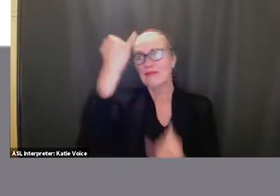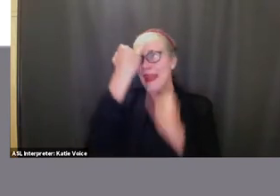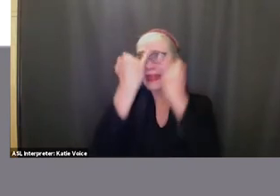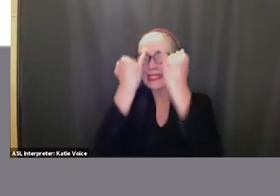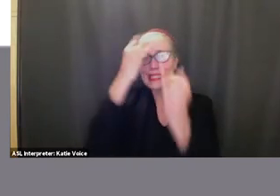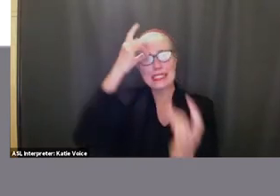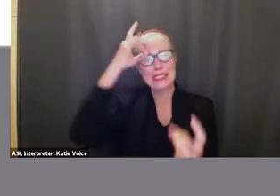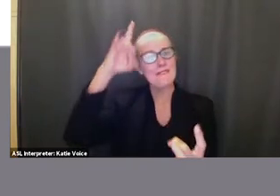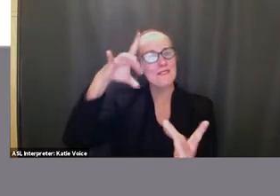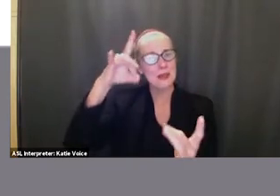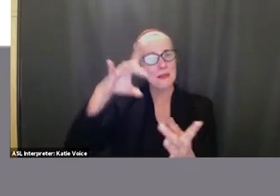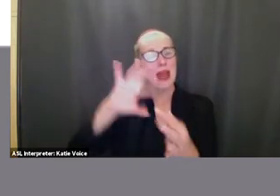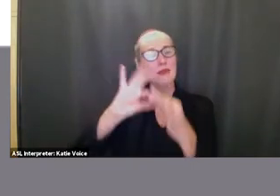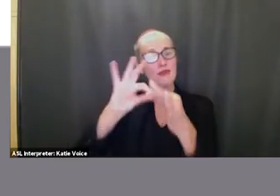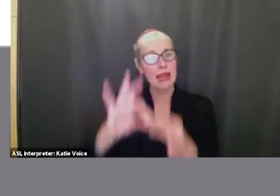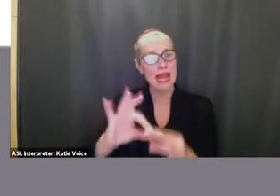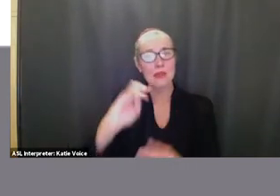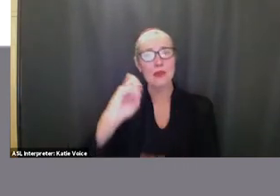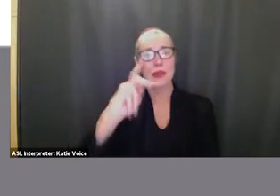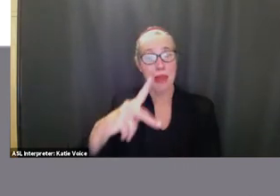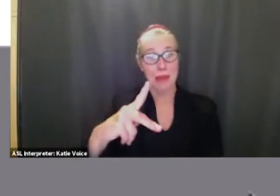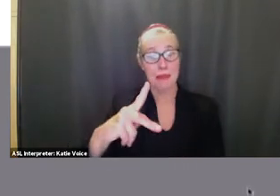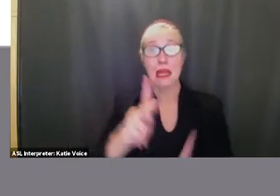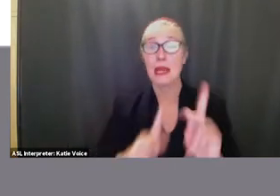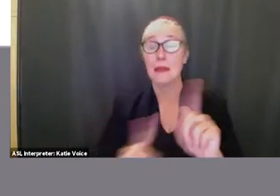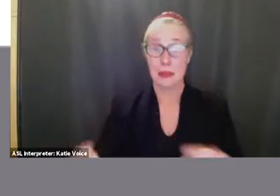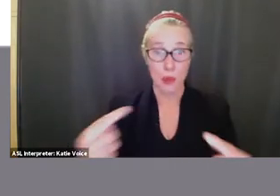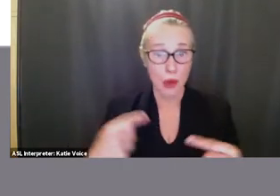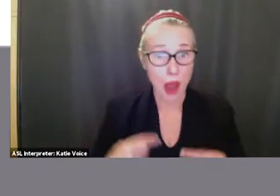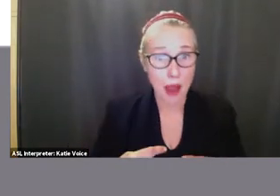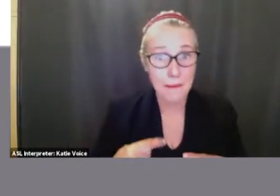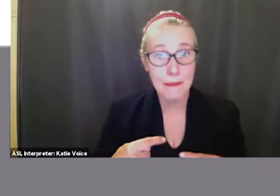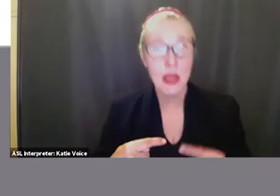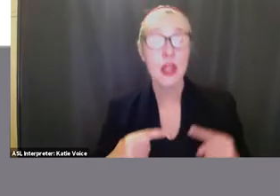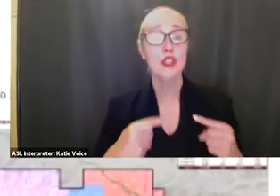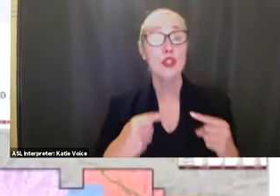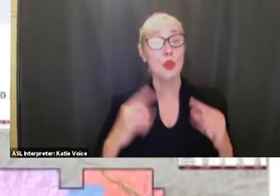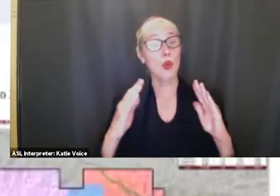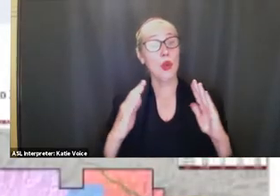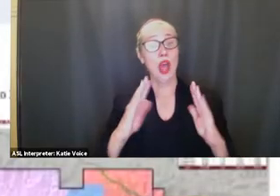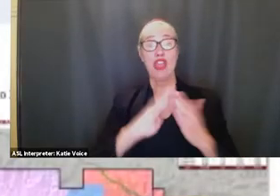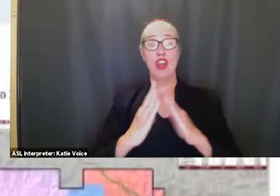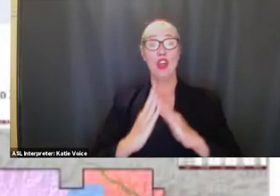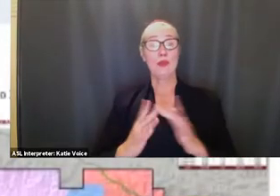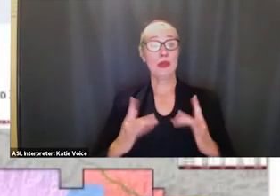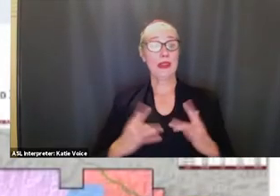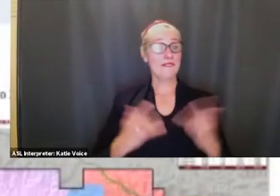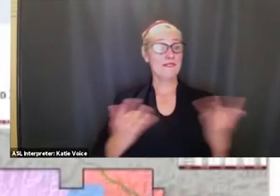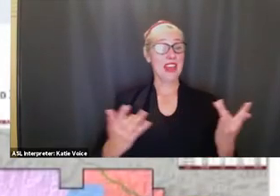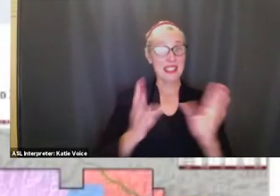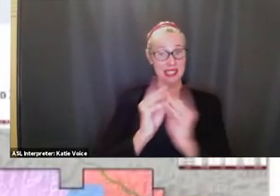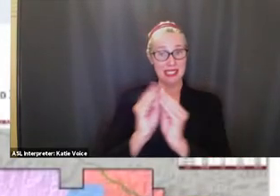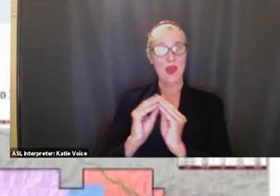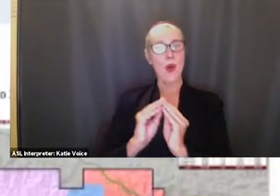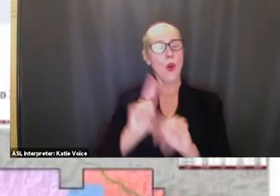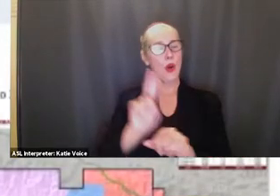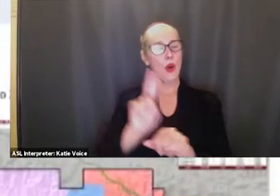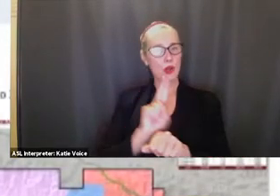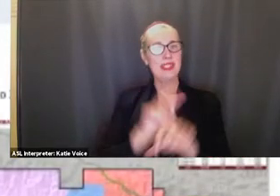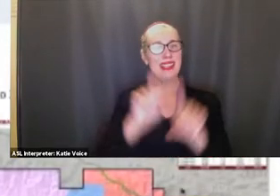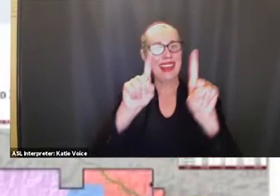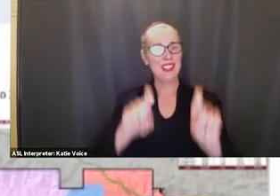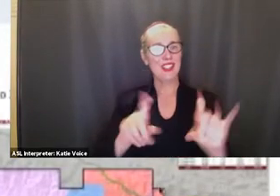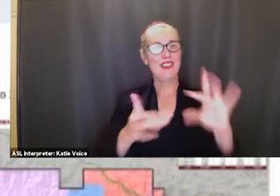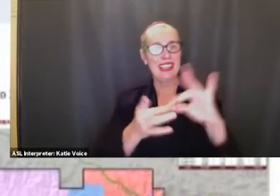on the maps so again people can either come to our community events or they can use the survey link to provide